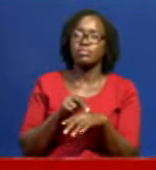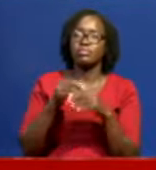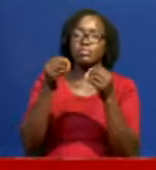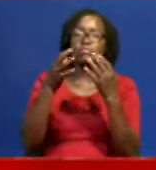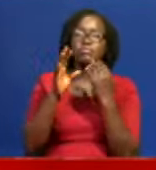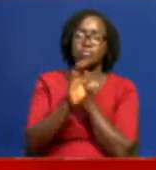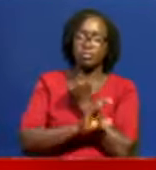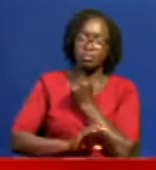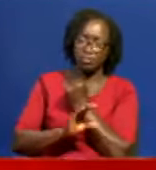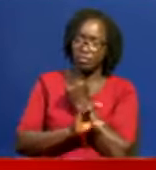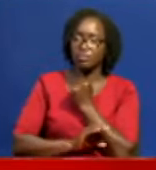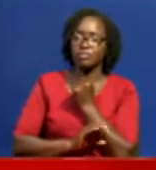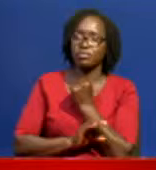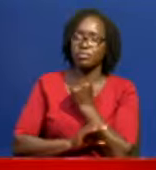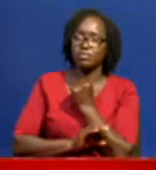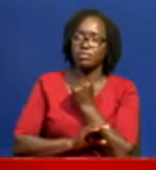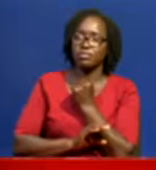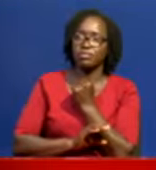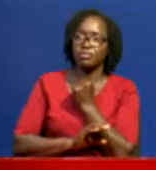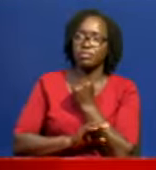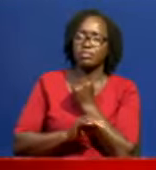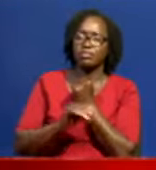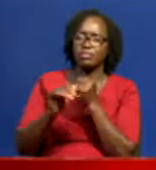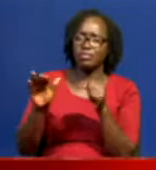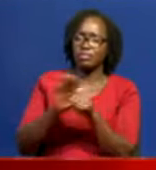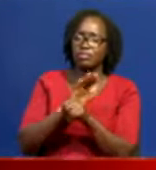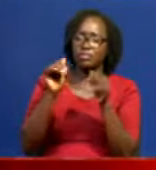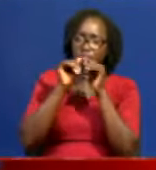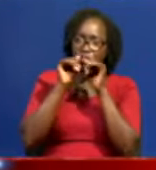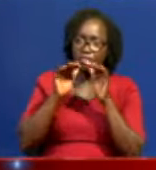nchi yenye baraka nyingi,